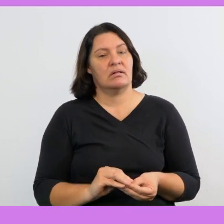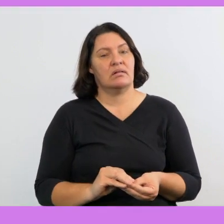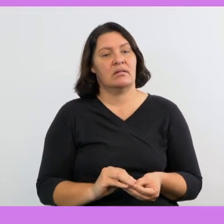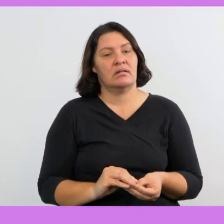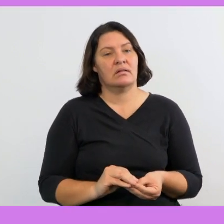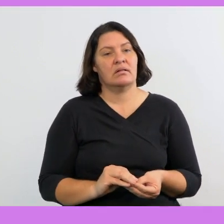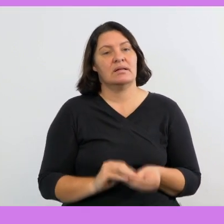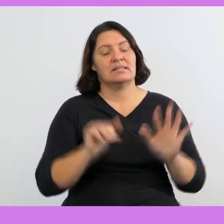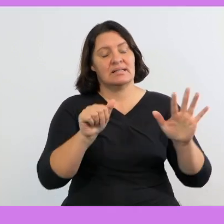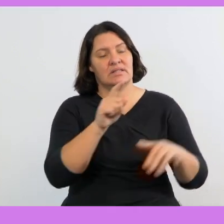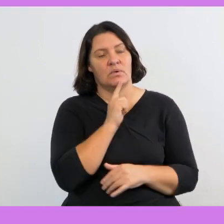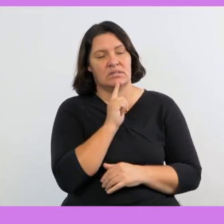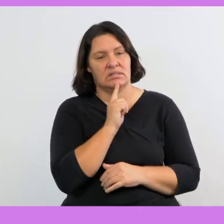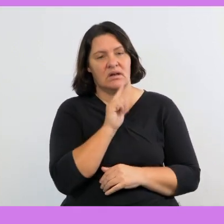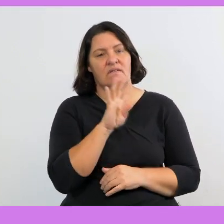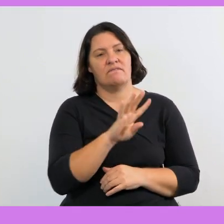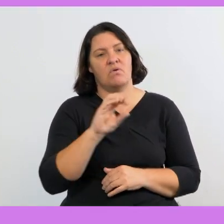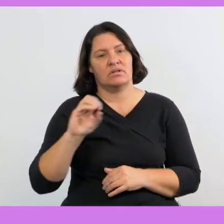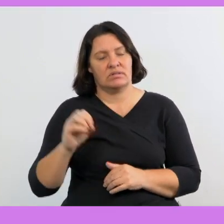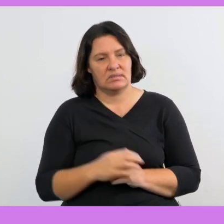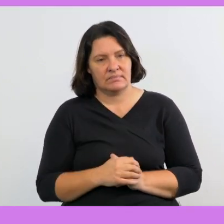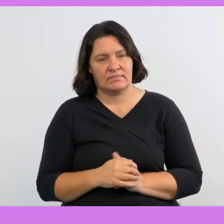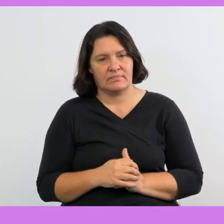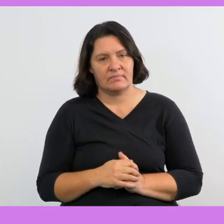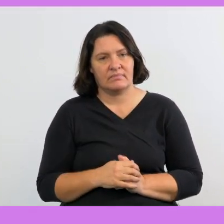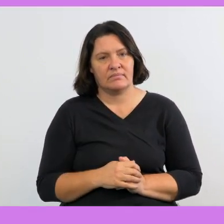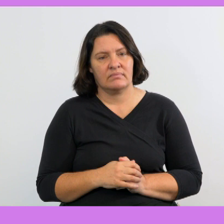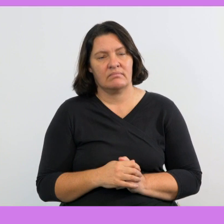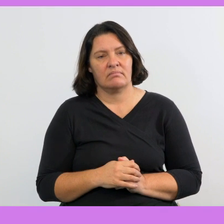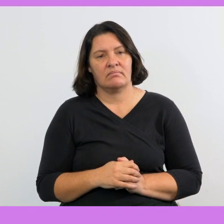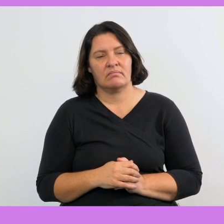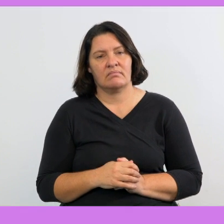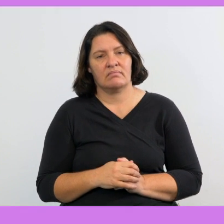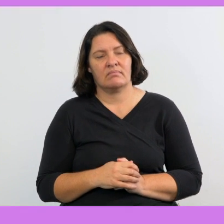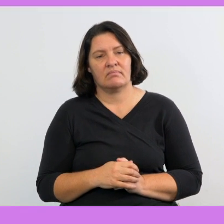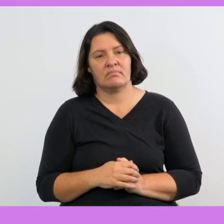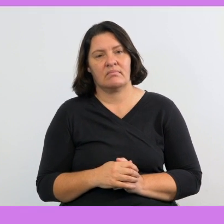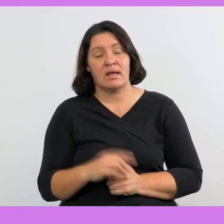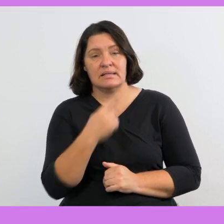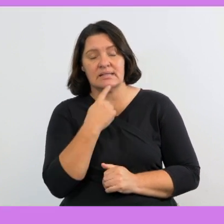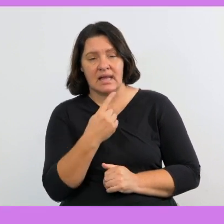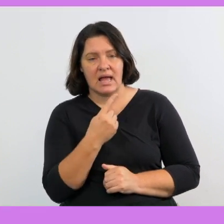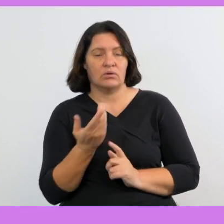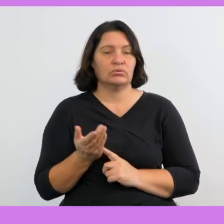10,000 minus 3,600. That gives me a total of